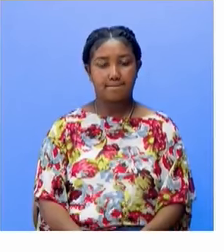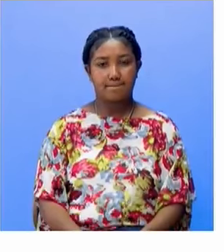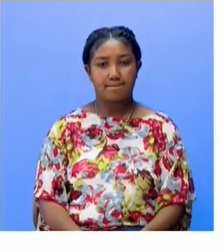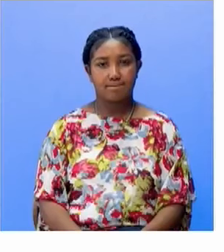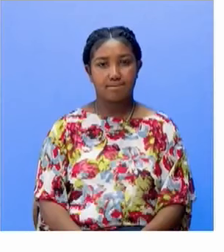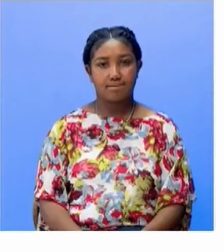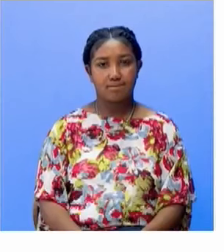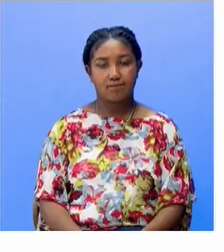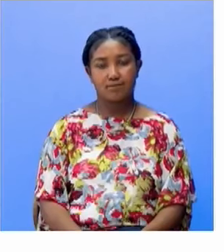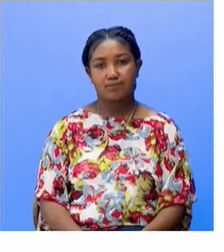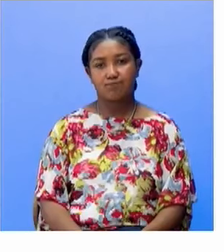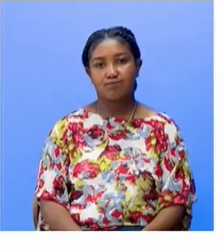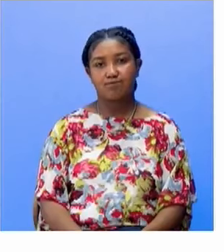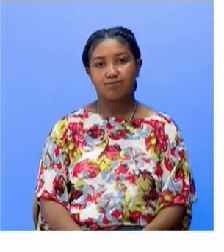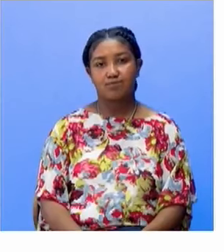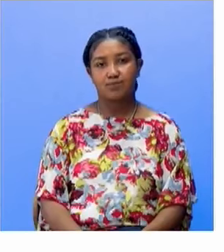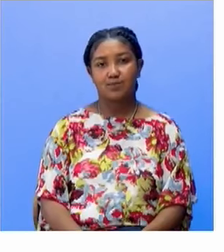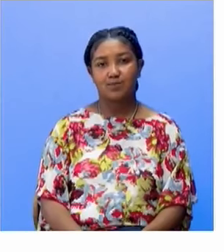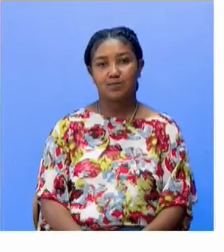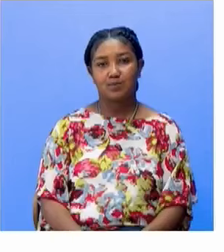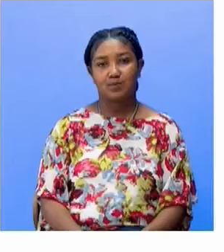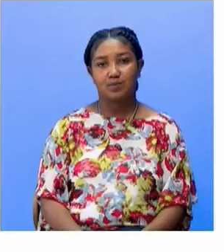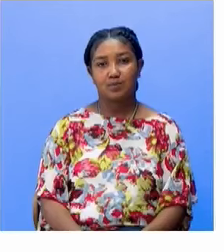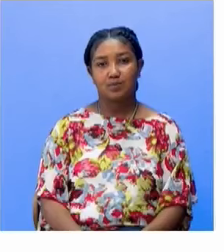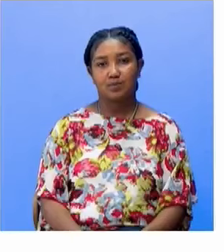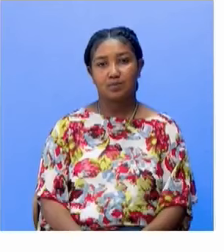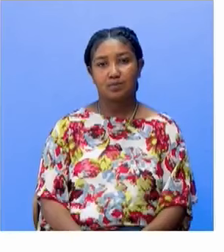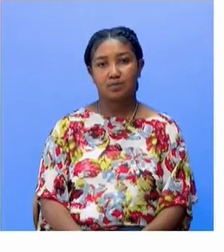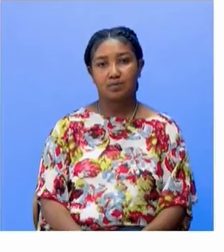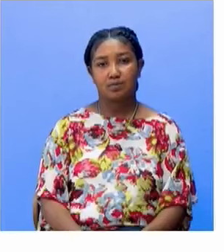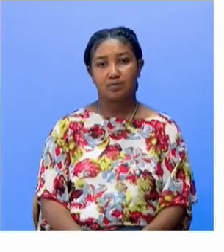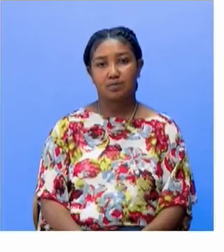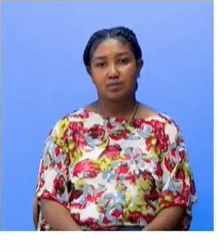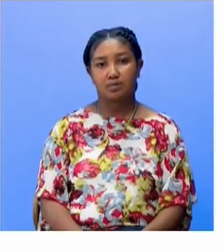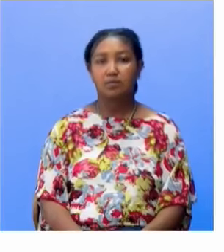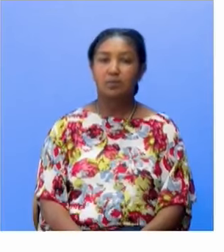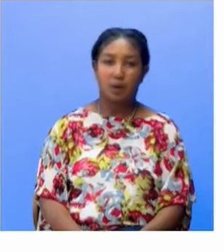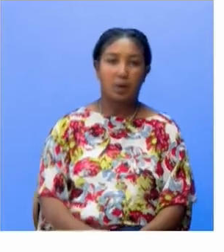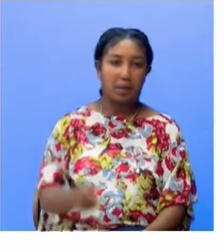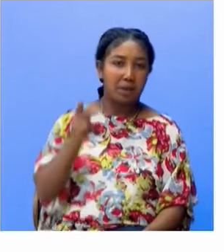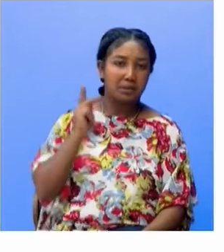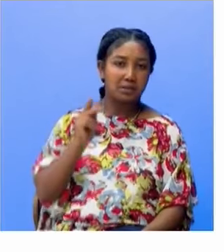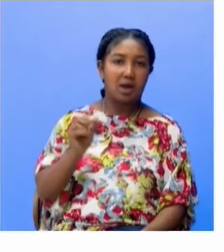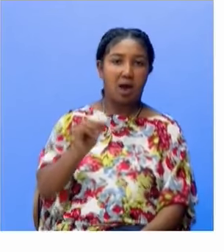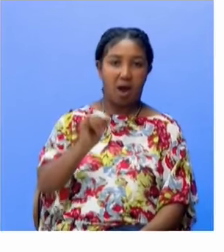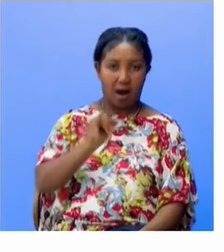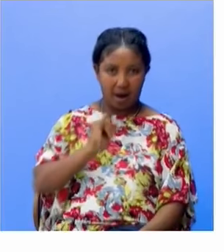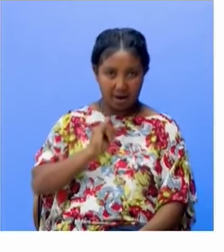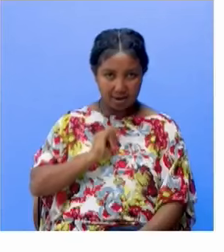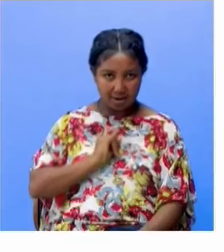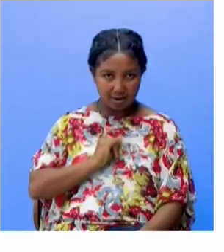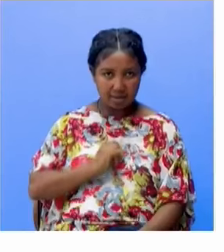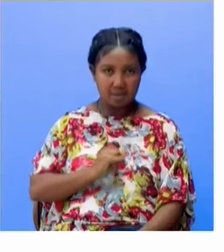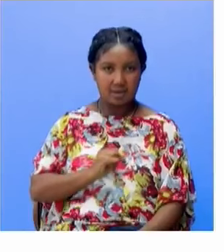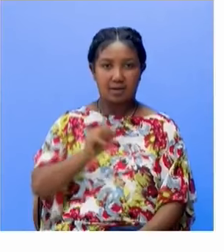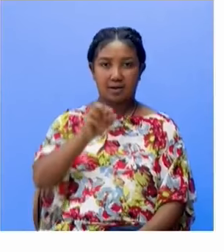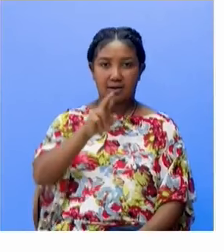I read, or no, I read, because that is past. I read